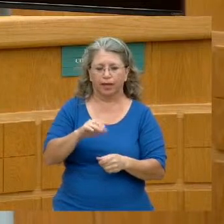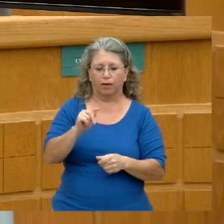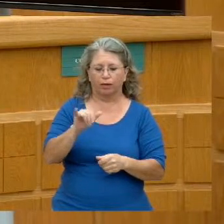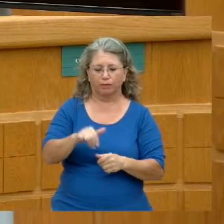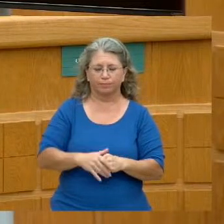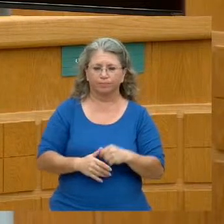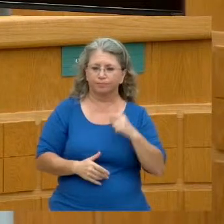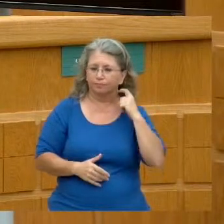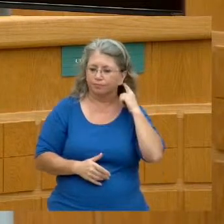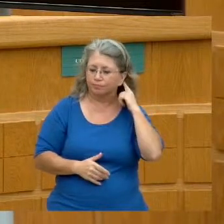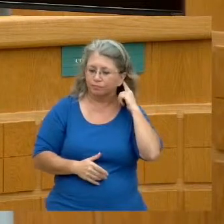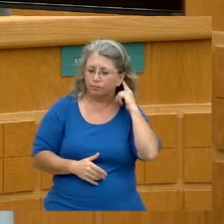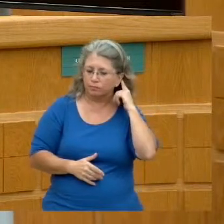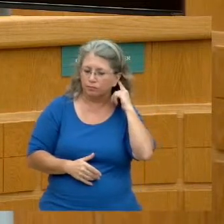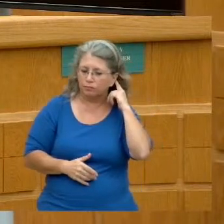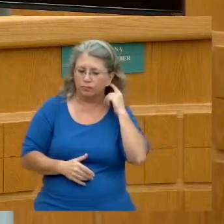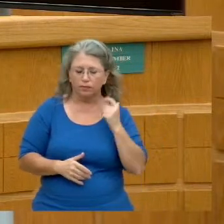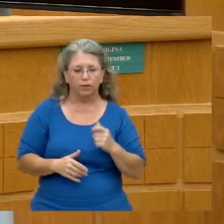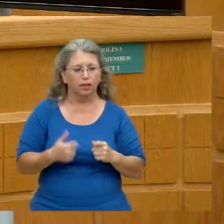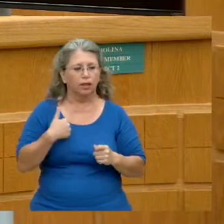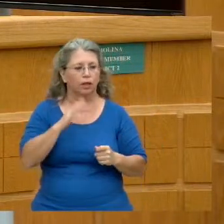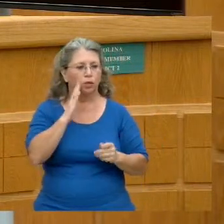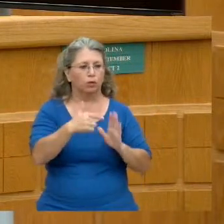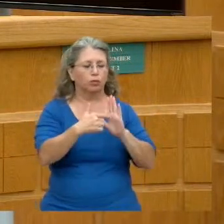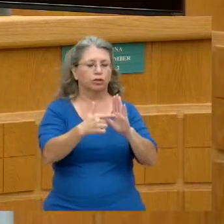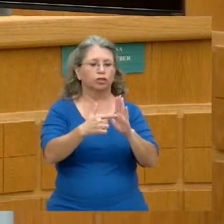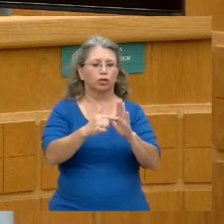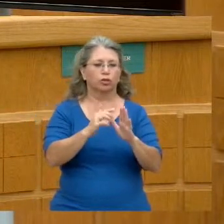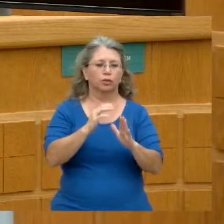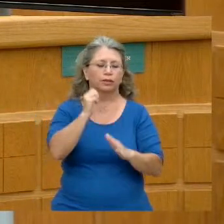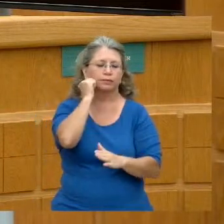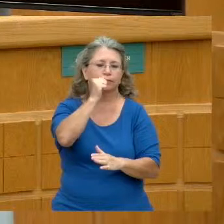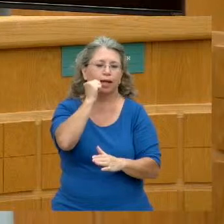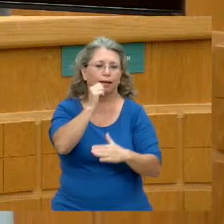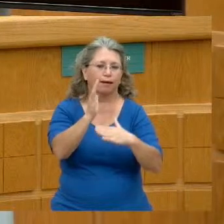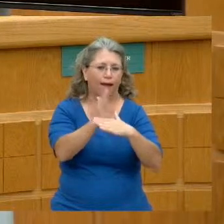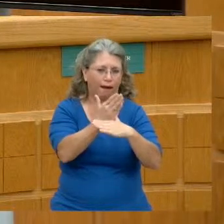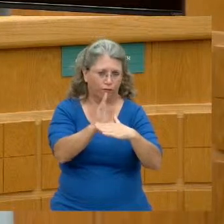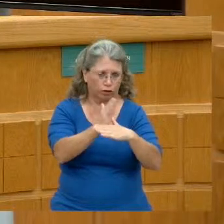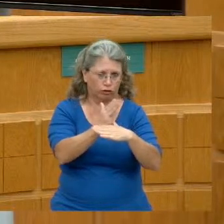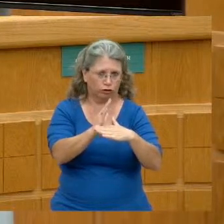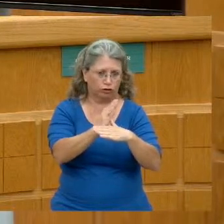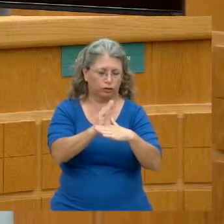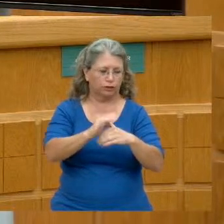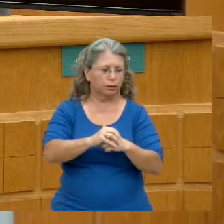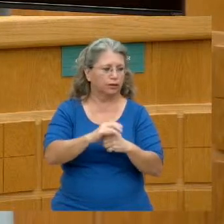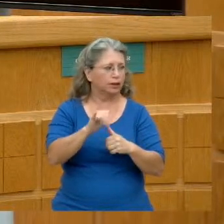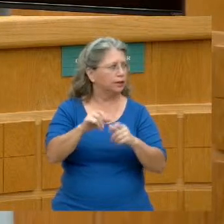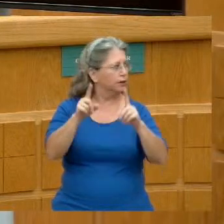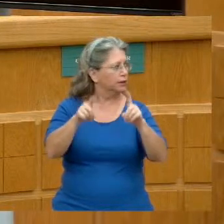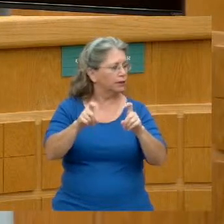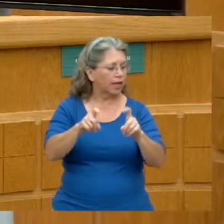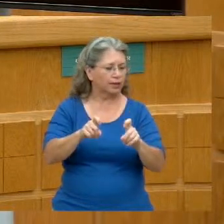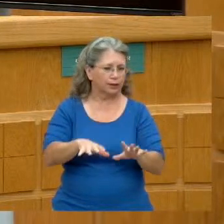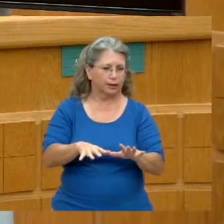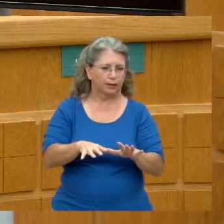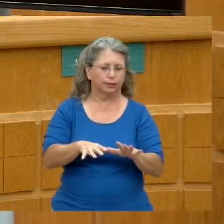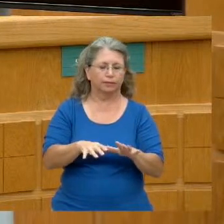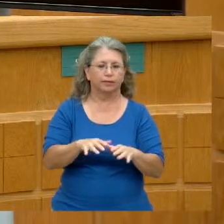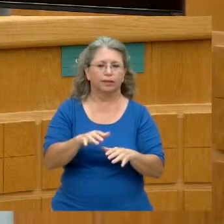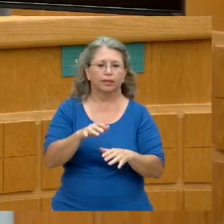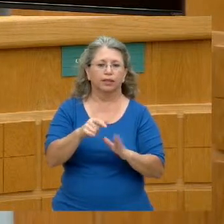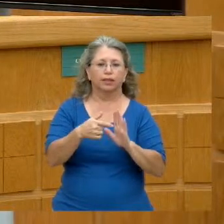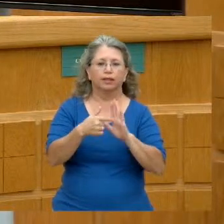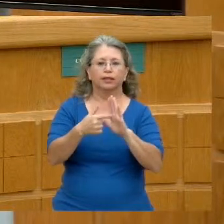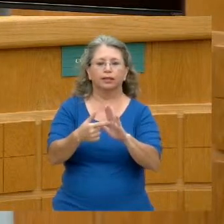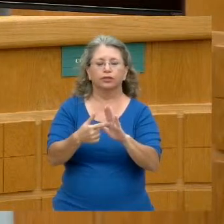Okay, and then we have some daily averaging and some trend graphs here we can show you. So this is the testing chart. It shows on